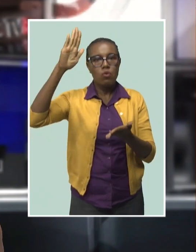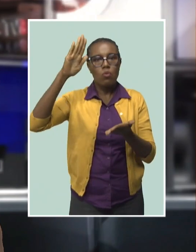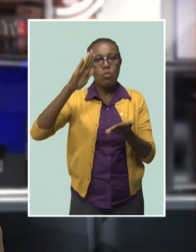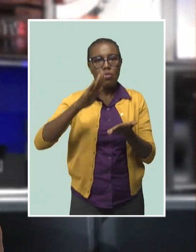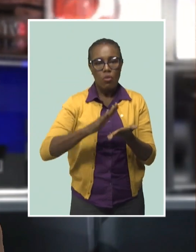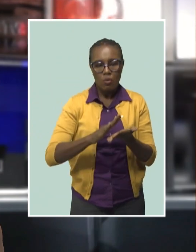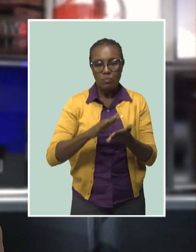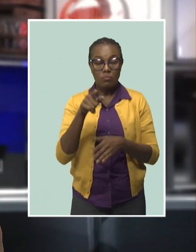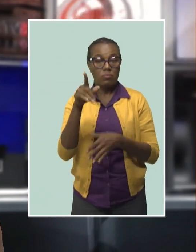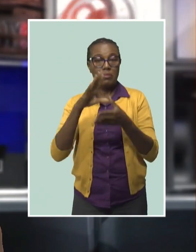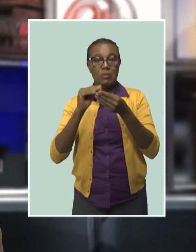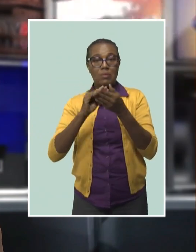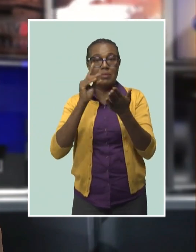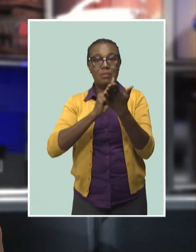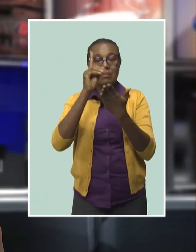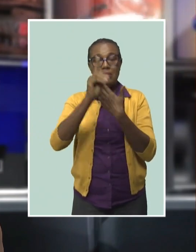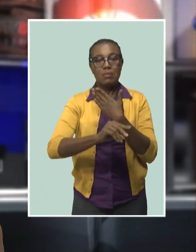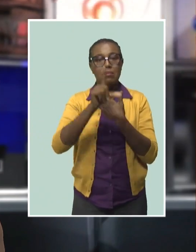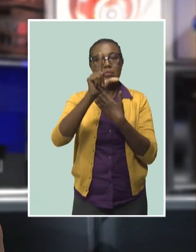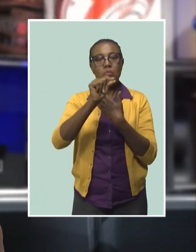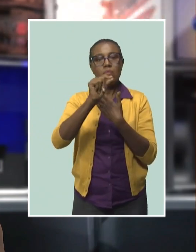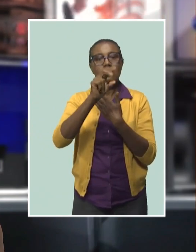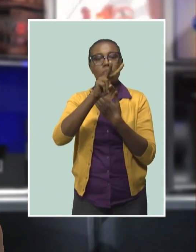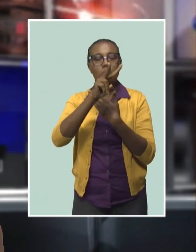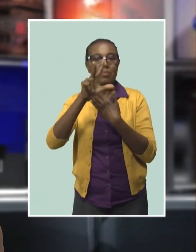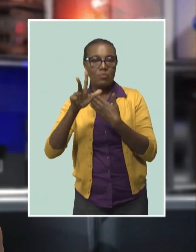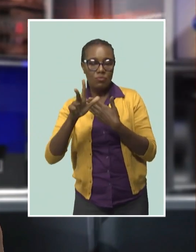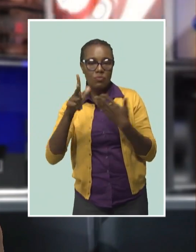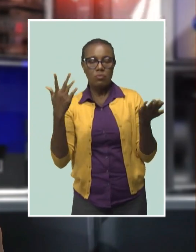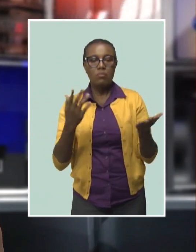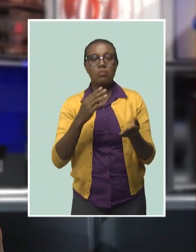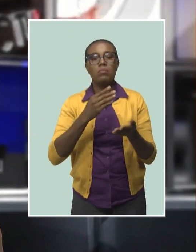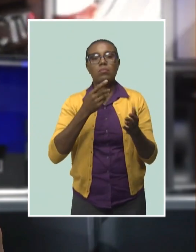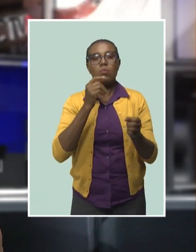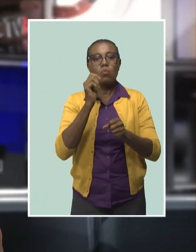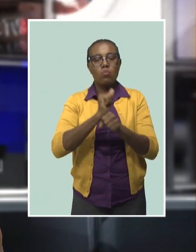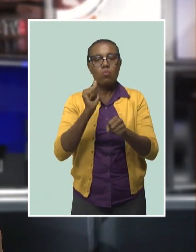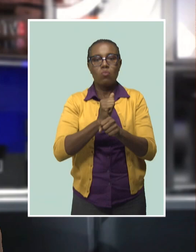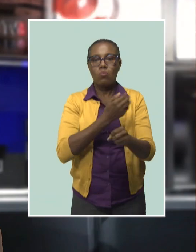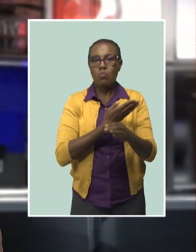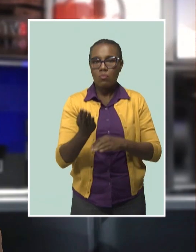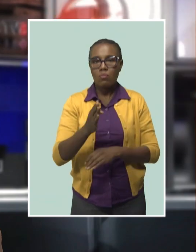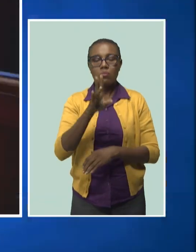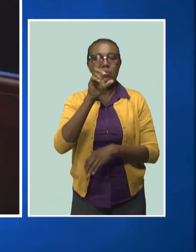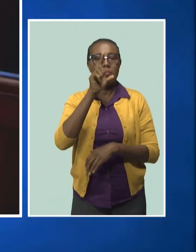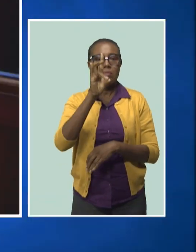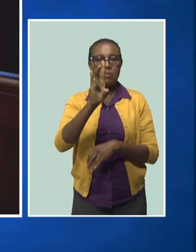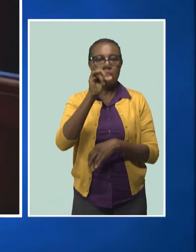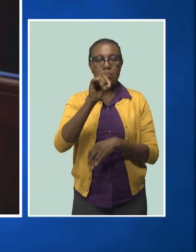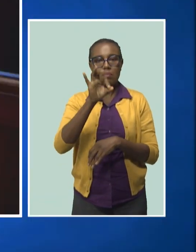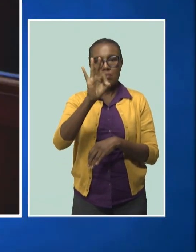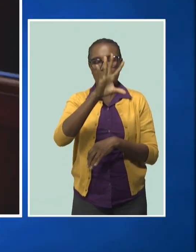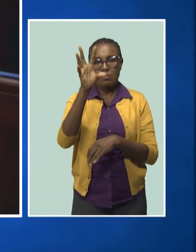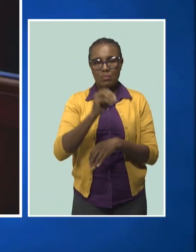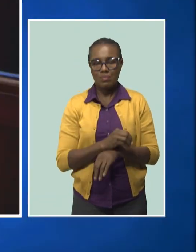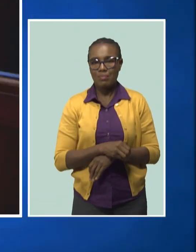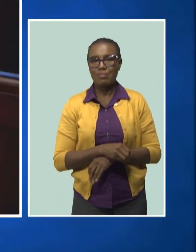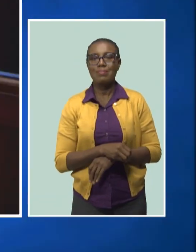to her, as of December 2023, it stood at 7.9%. Way